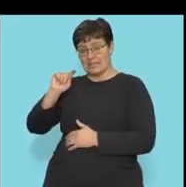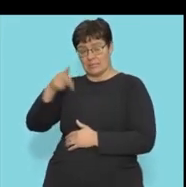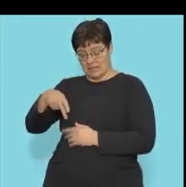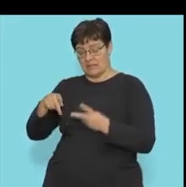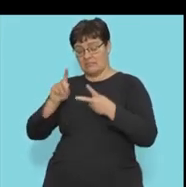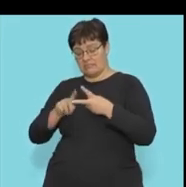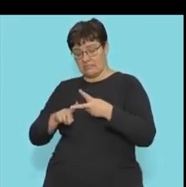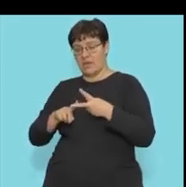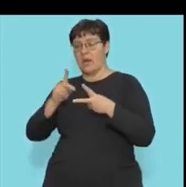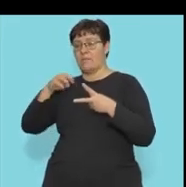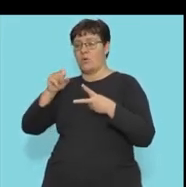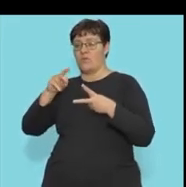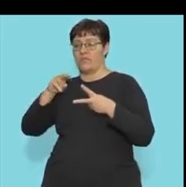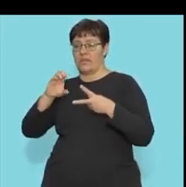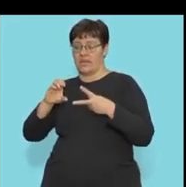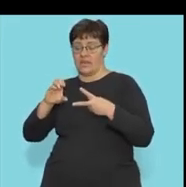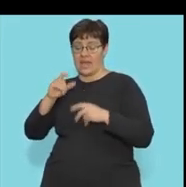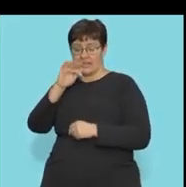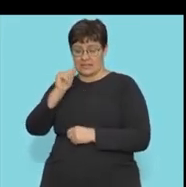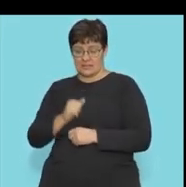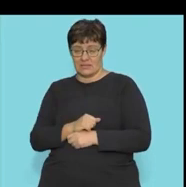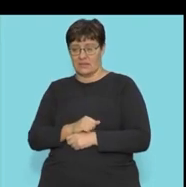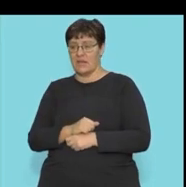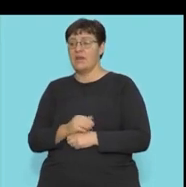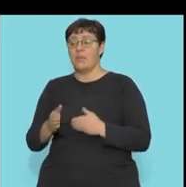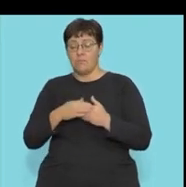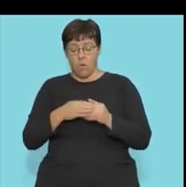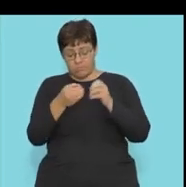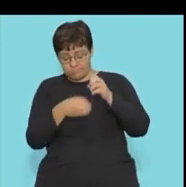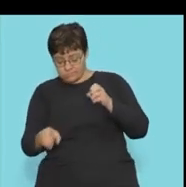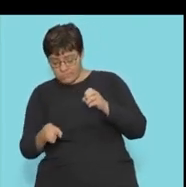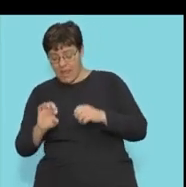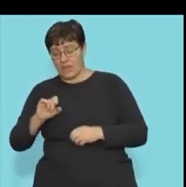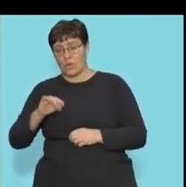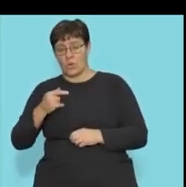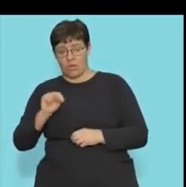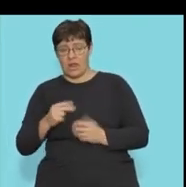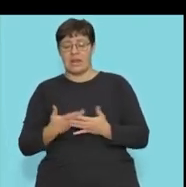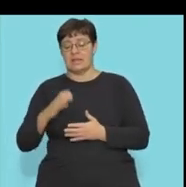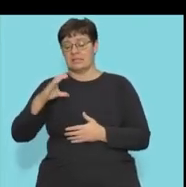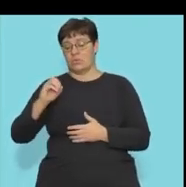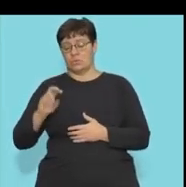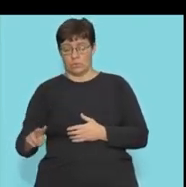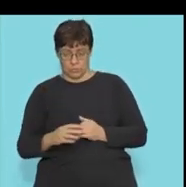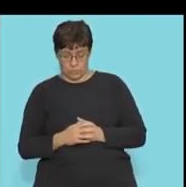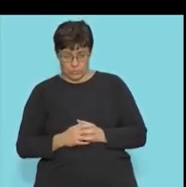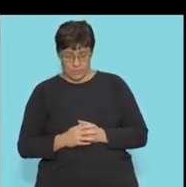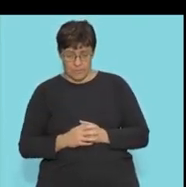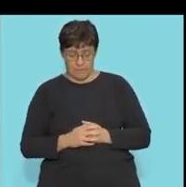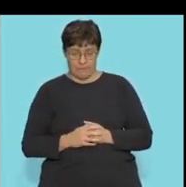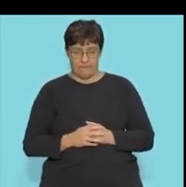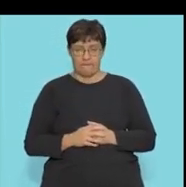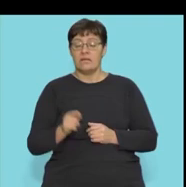and pyruvic acid. This further is broken down into ethanol and carbon dioxide. And we